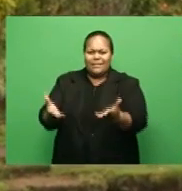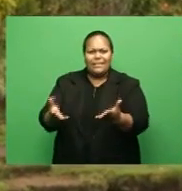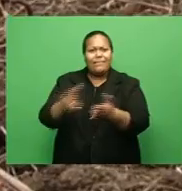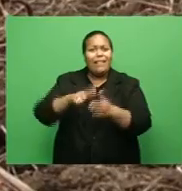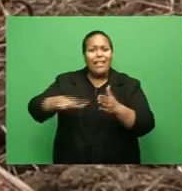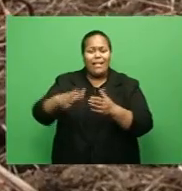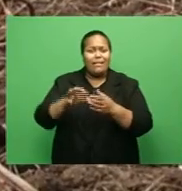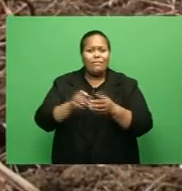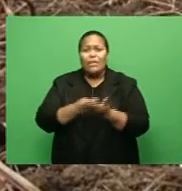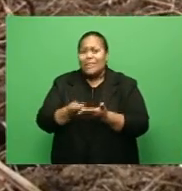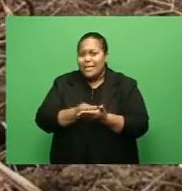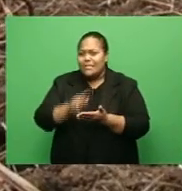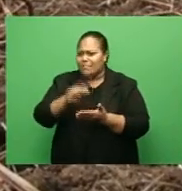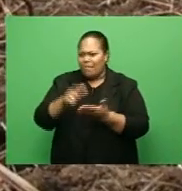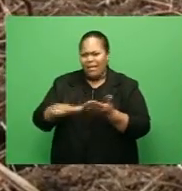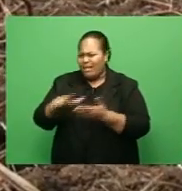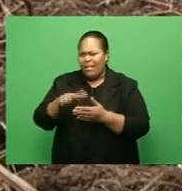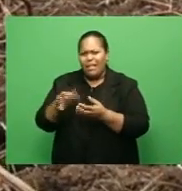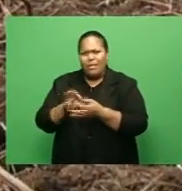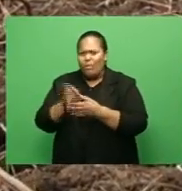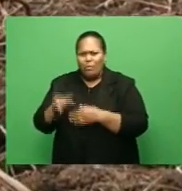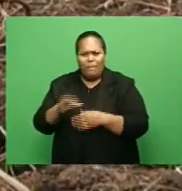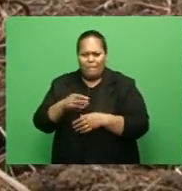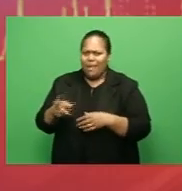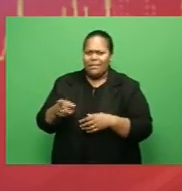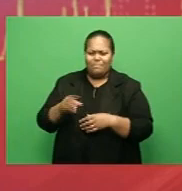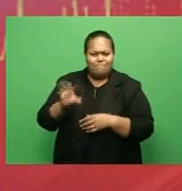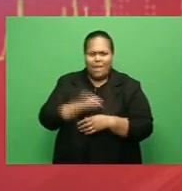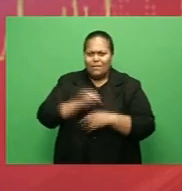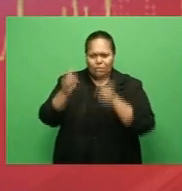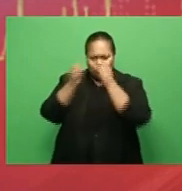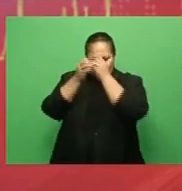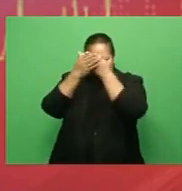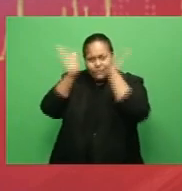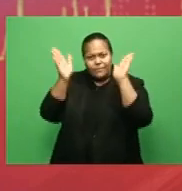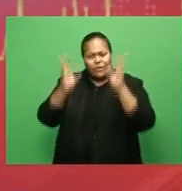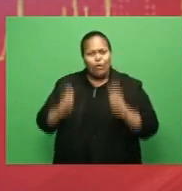but landowners need to be more open to opportunities.